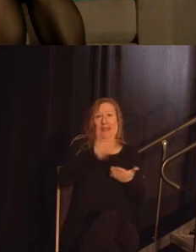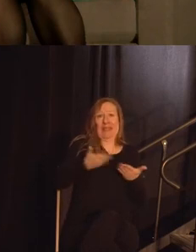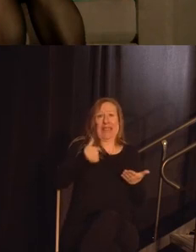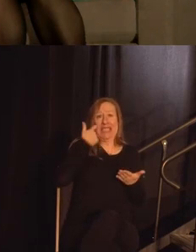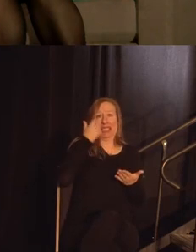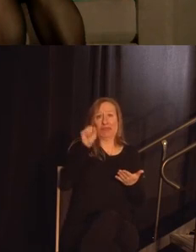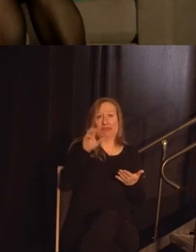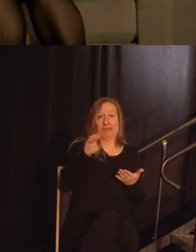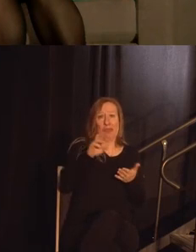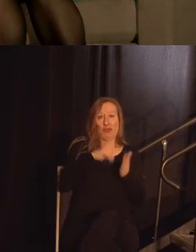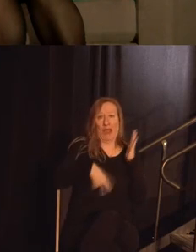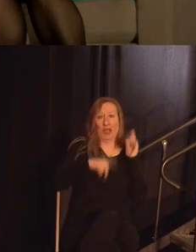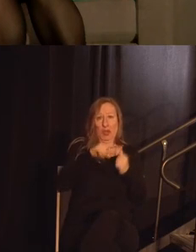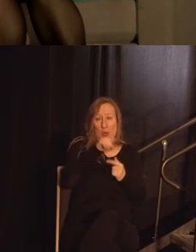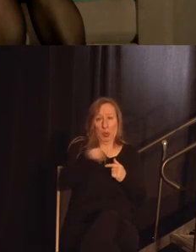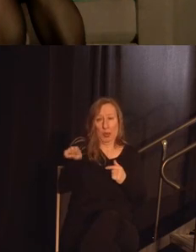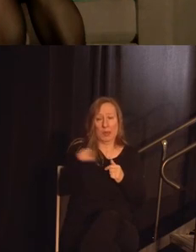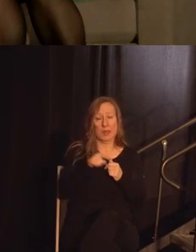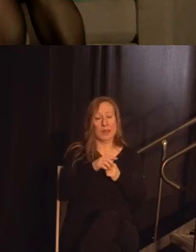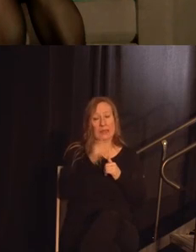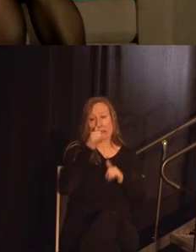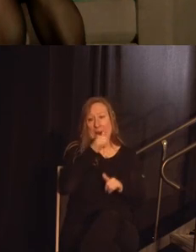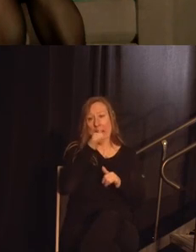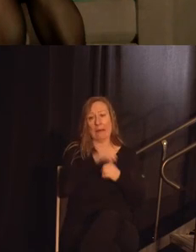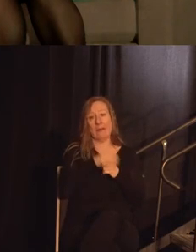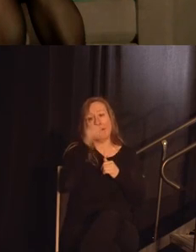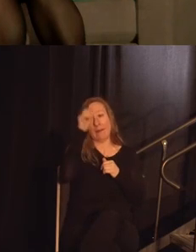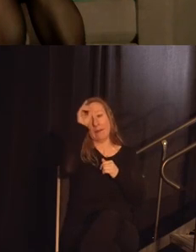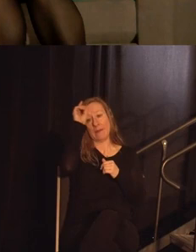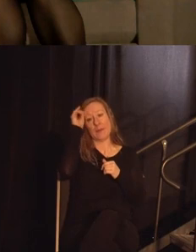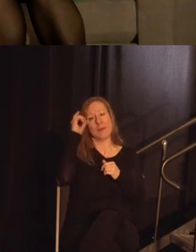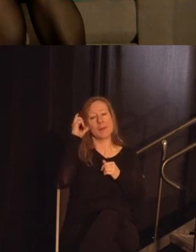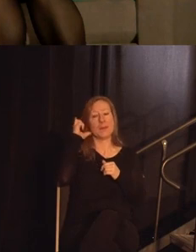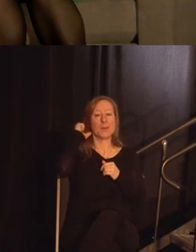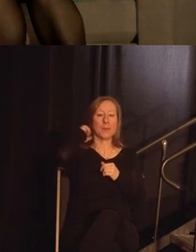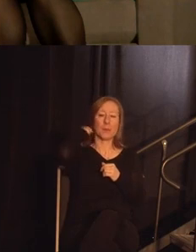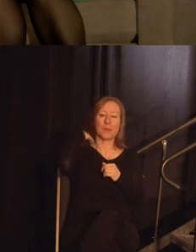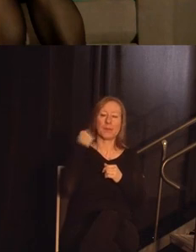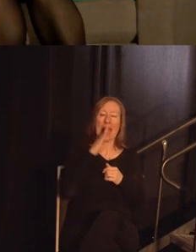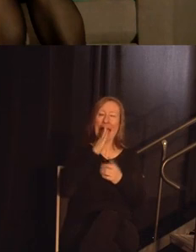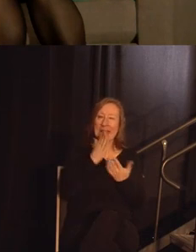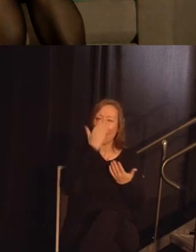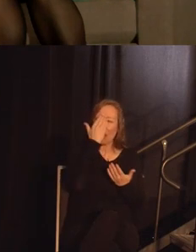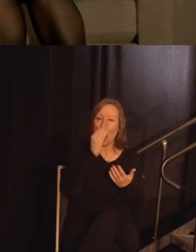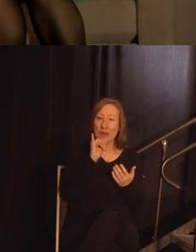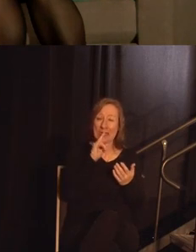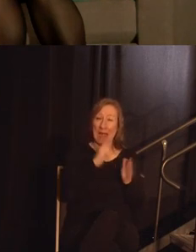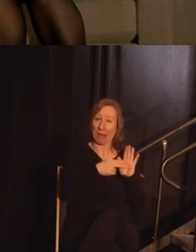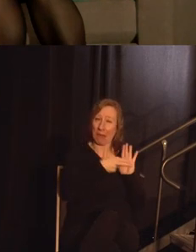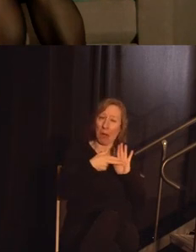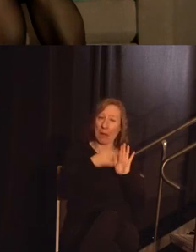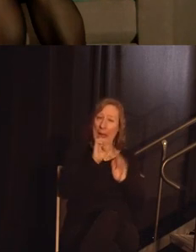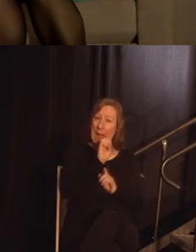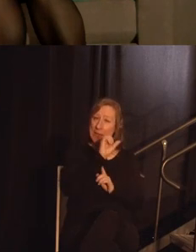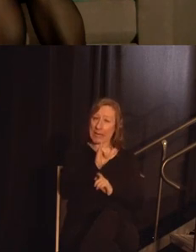and like I never quite know what if it counts as an essay or not. You know, like